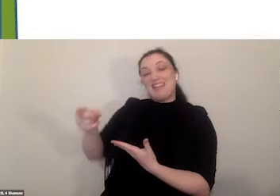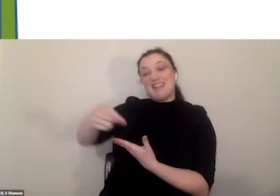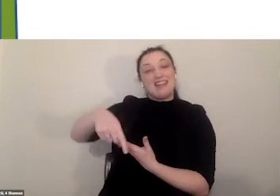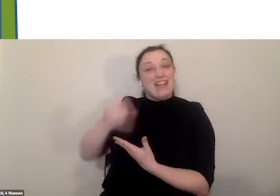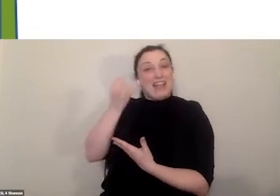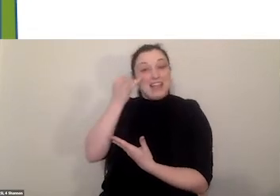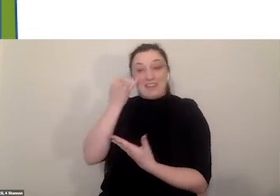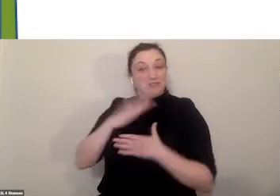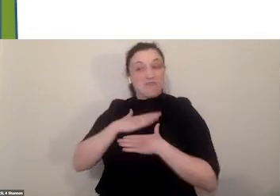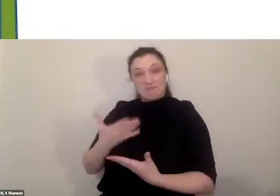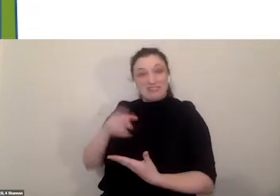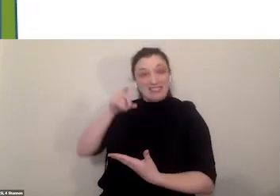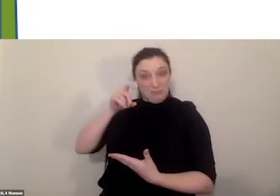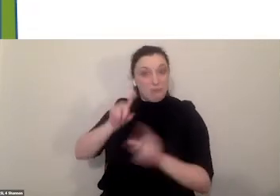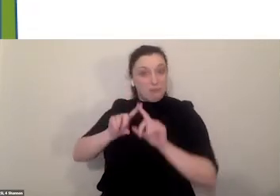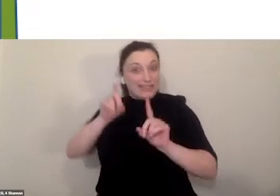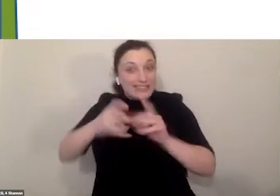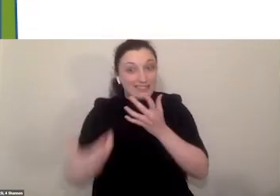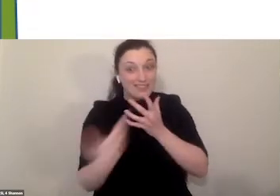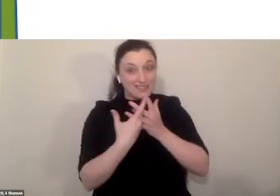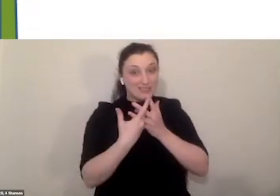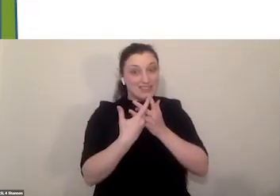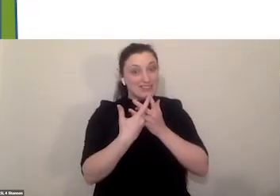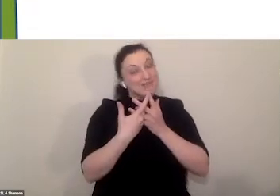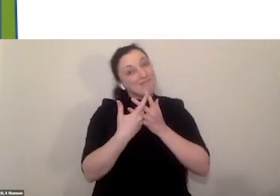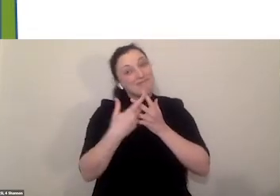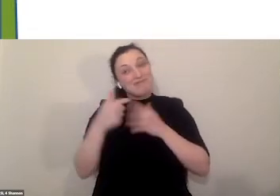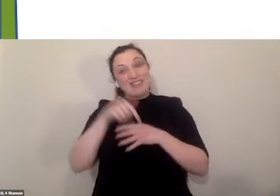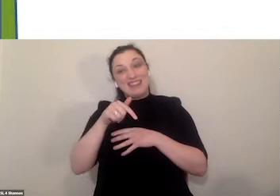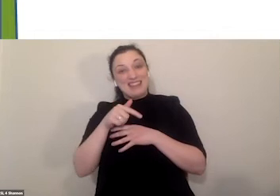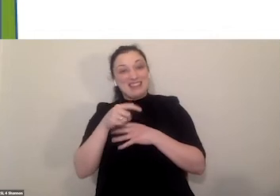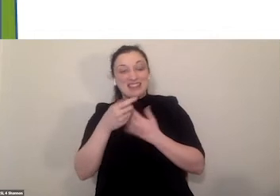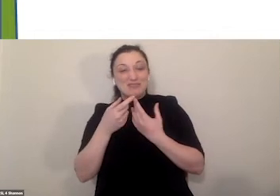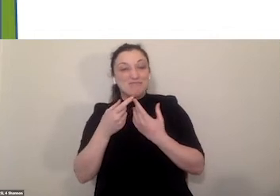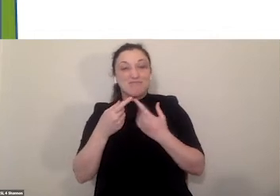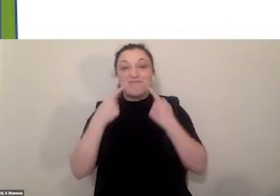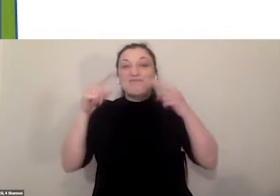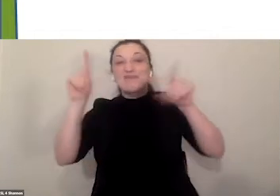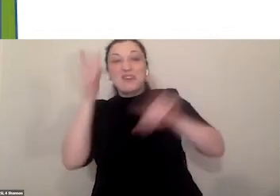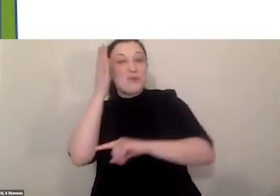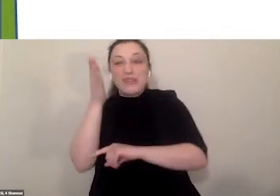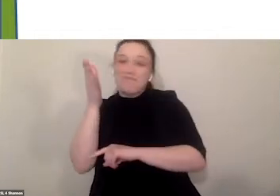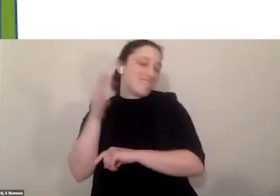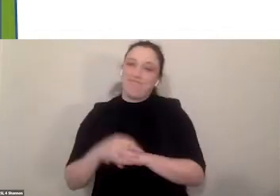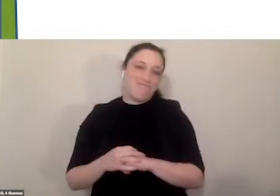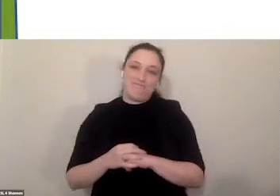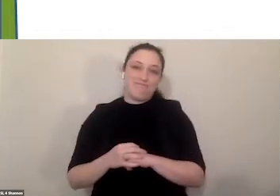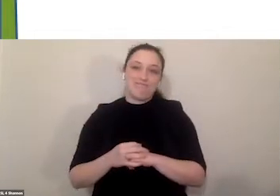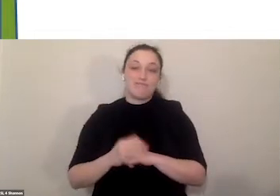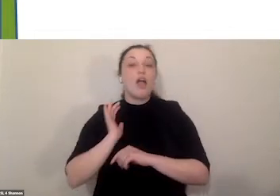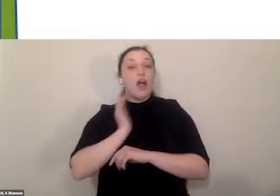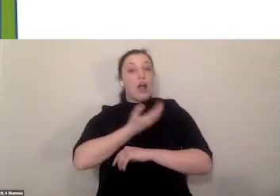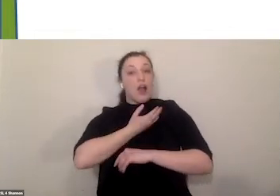then unfortunately, they're probably not setting themselves up for success. And so we strongly recommend that people, if